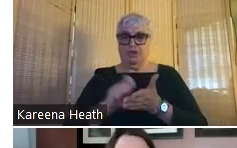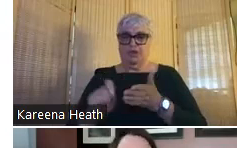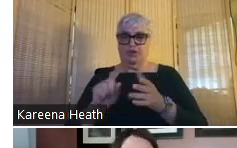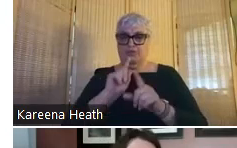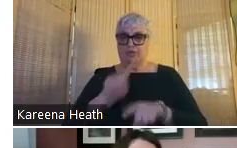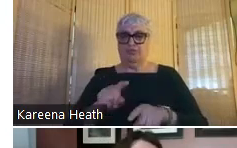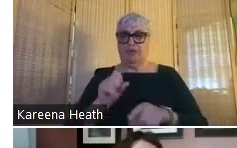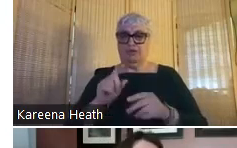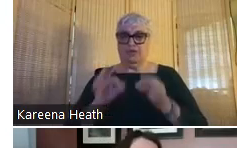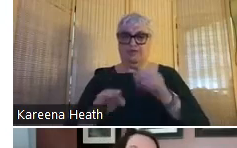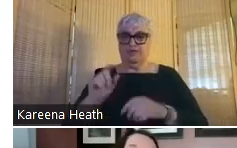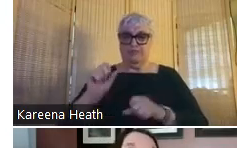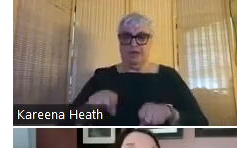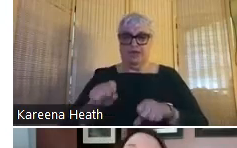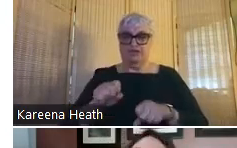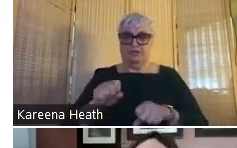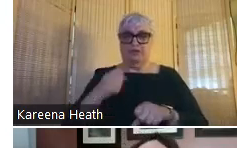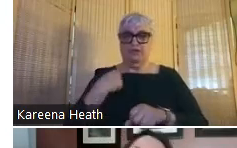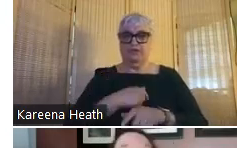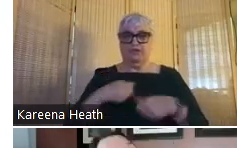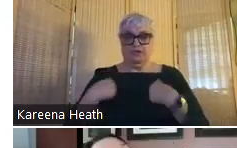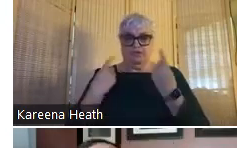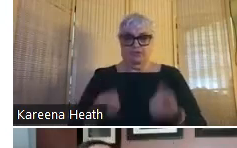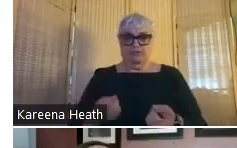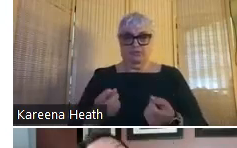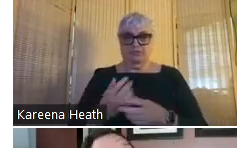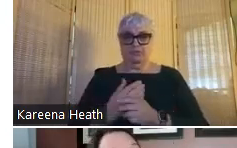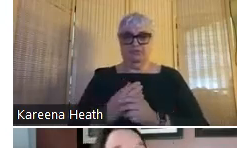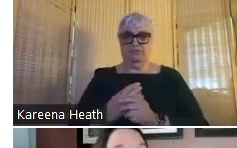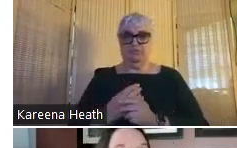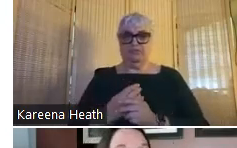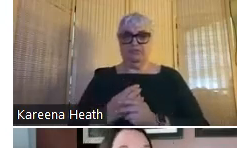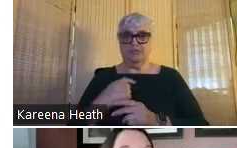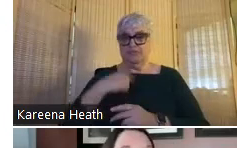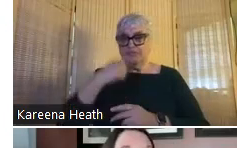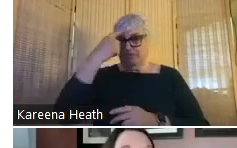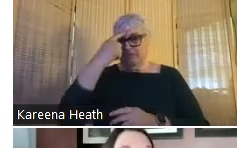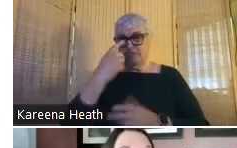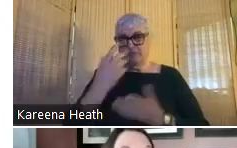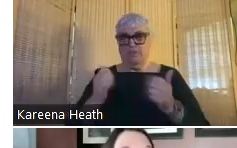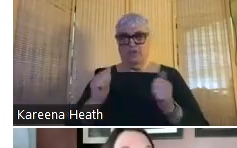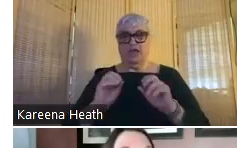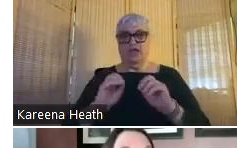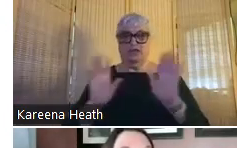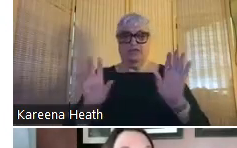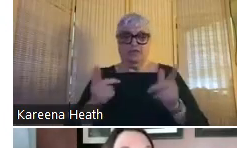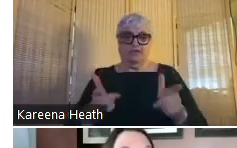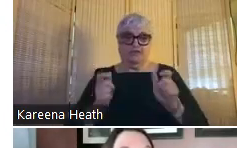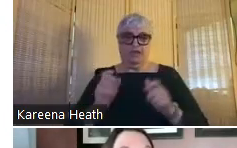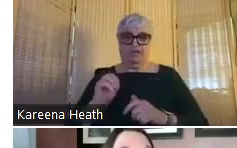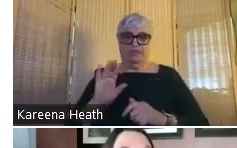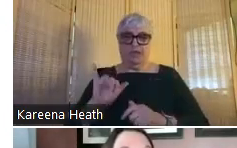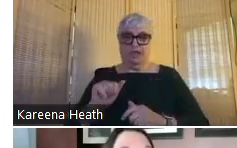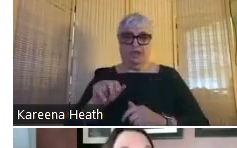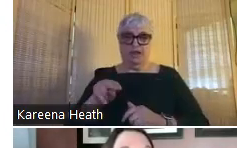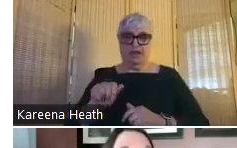possible. So we have been doing that here. I think one that you might be able to clarify real quickly, Mariana, was